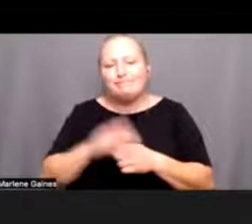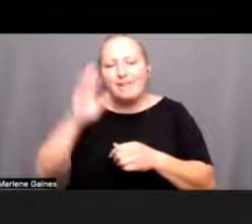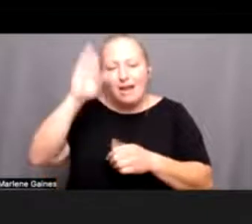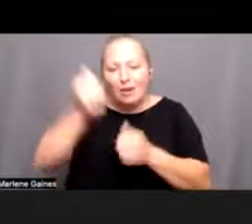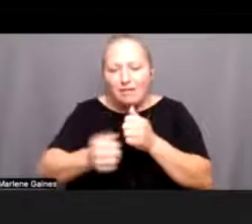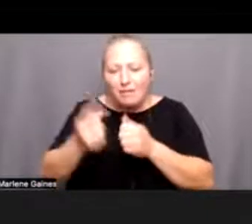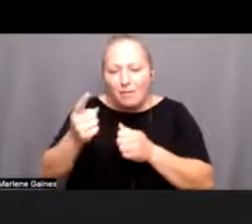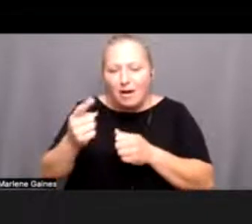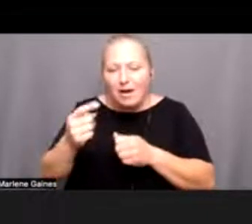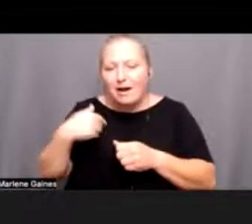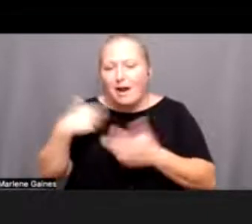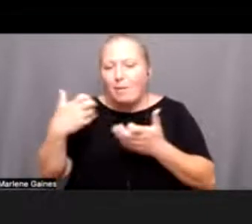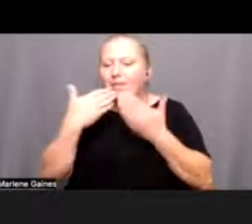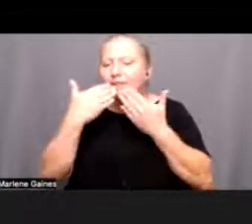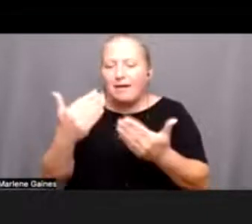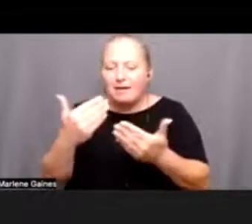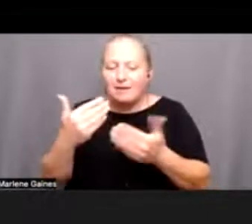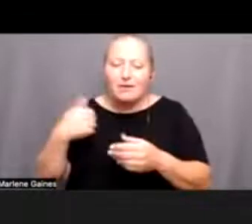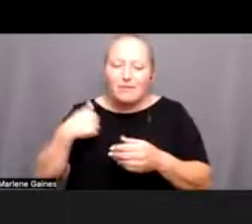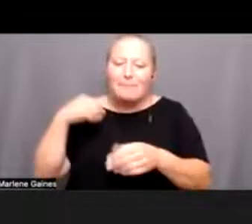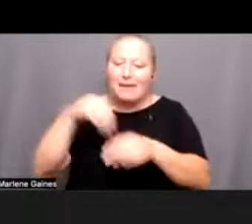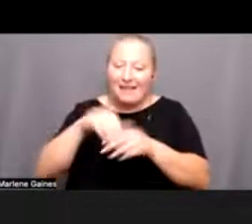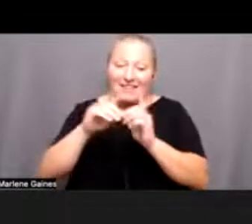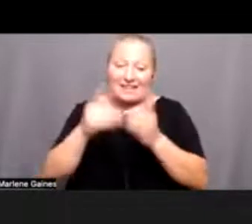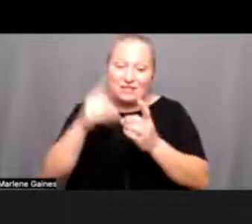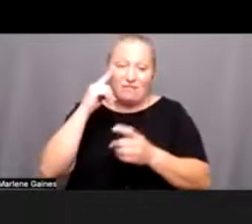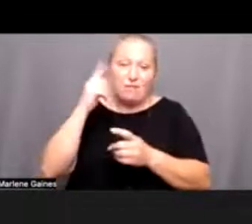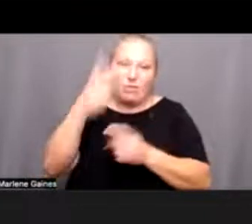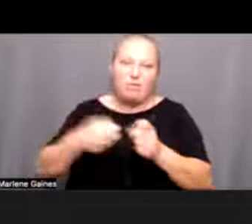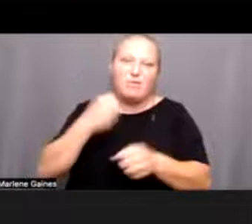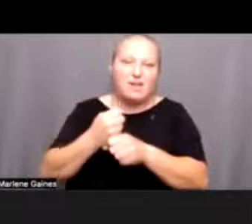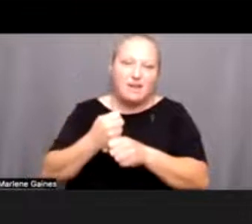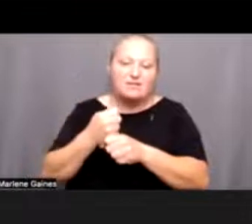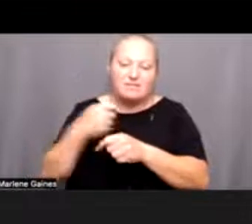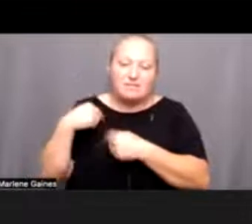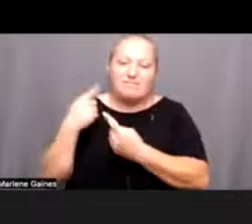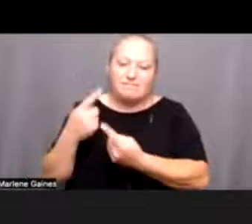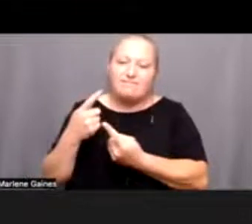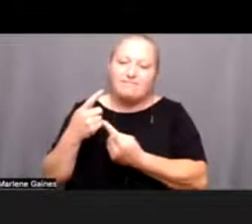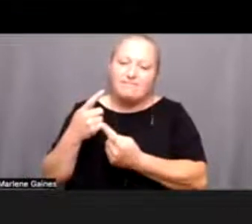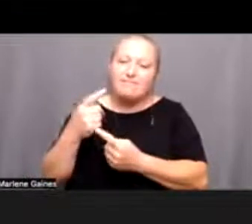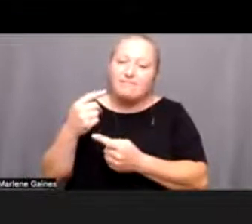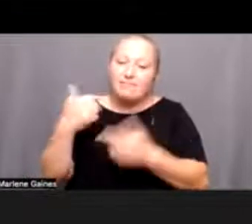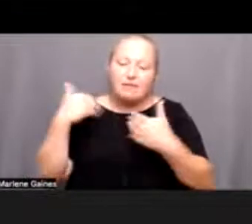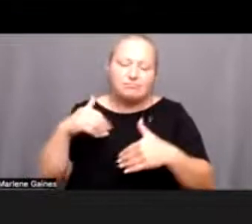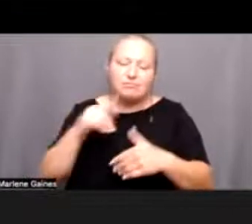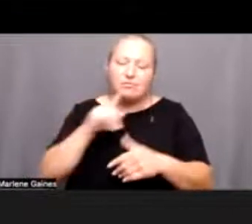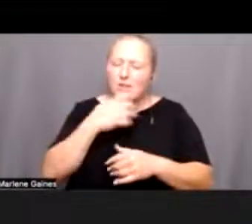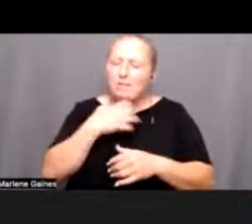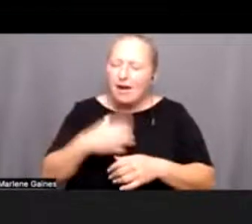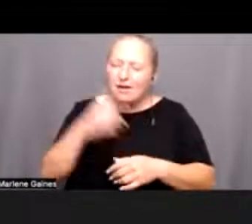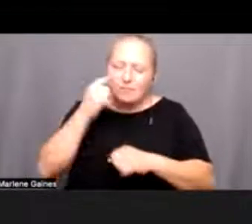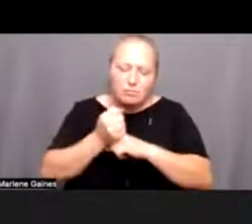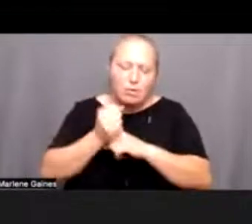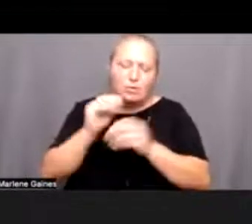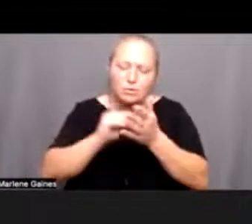everybody. I want to say thank you. I've been in the district now for 3 years, and I have such a passion for supporting our